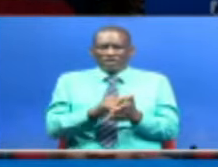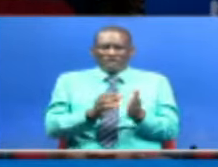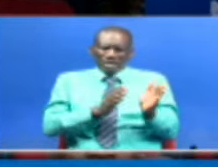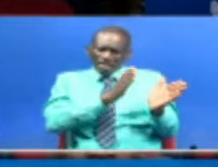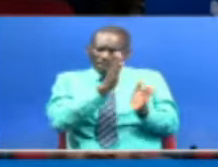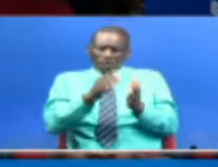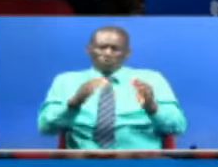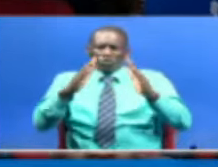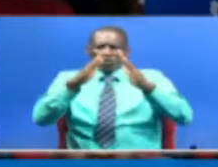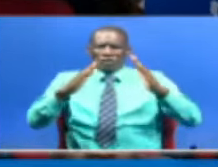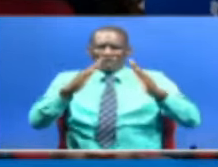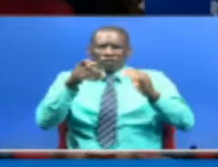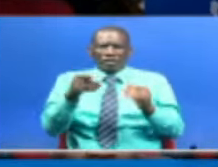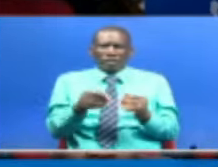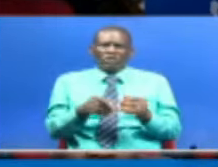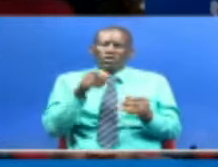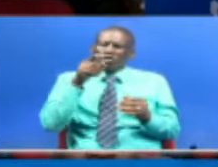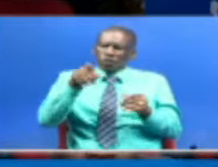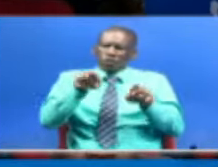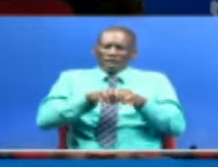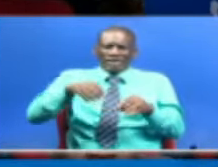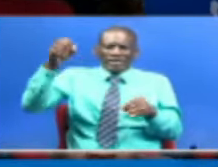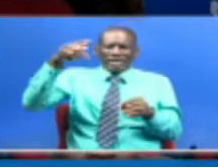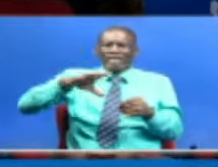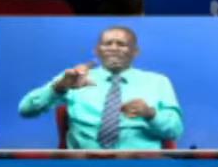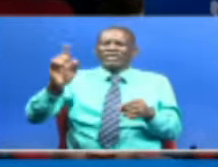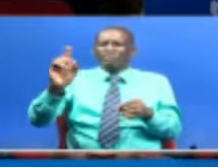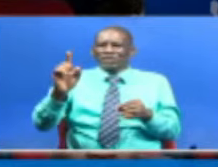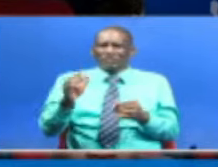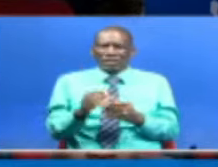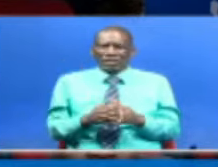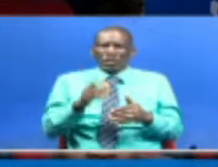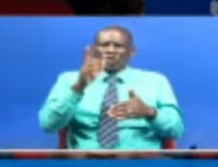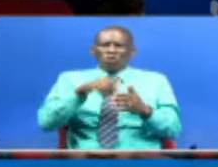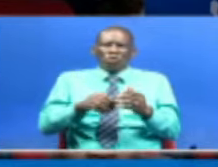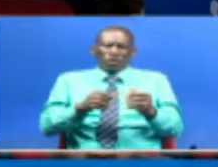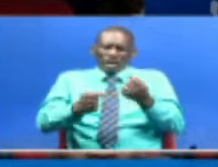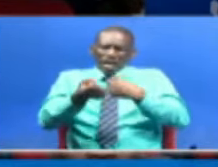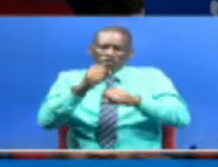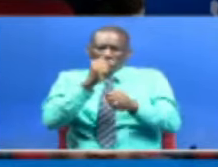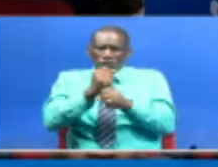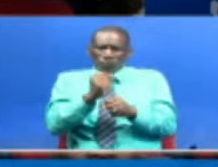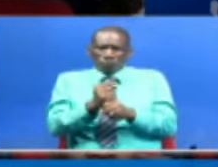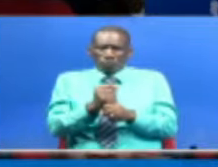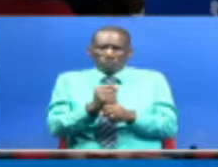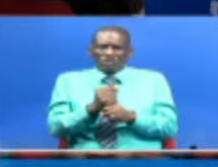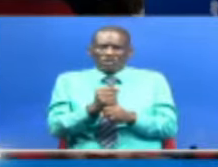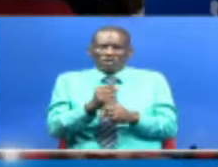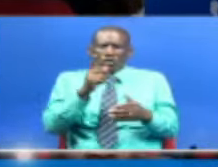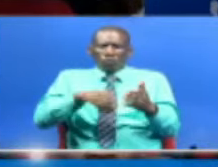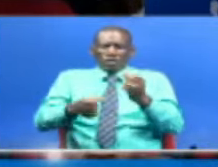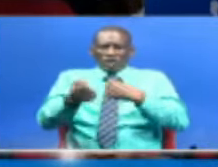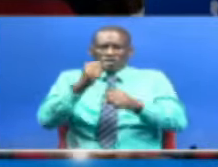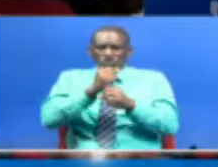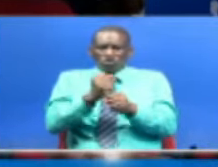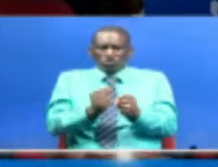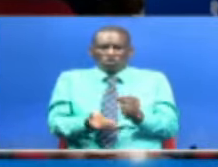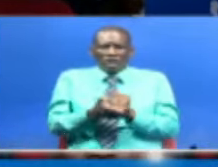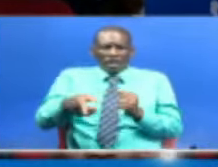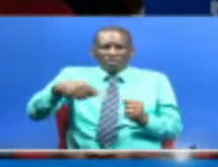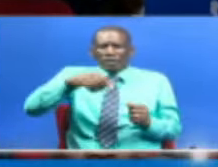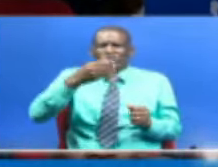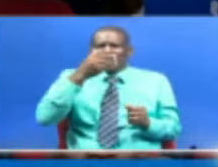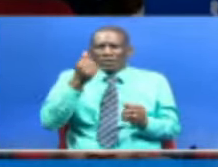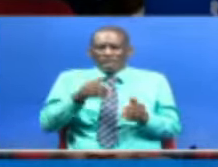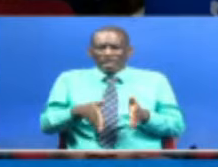these houses, you as the energy ministry, what steps are you taking to help us better in